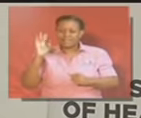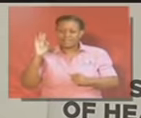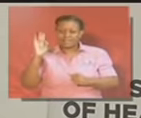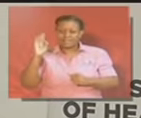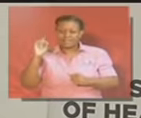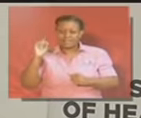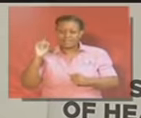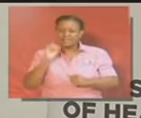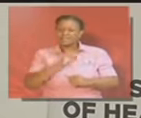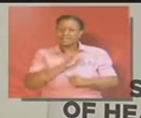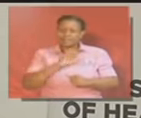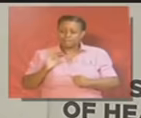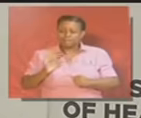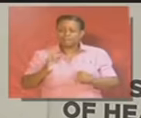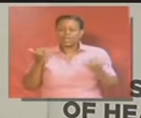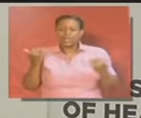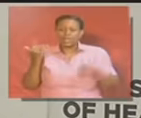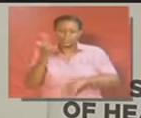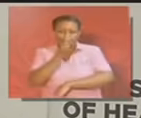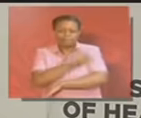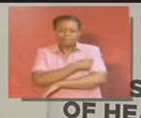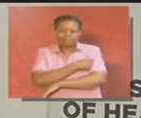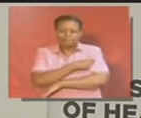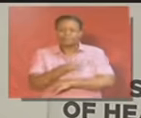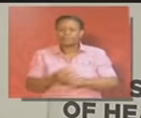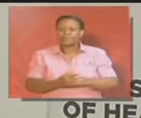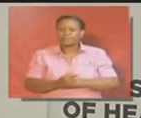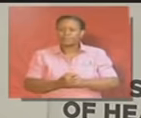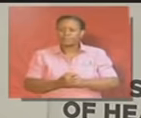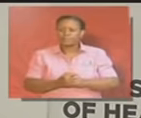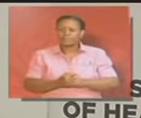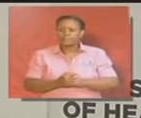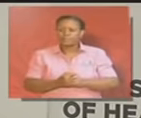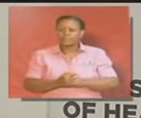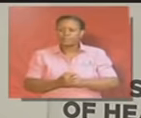clinics participants as well as appointments, we vaccinated